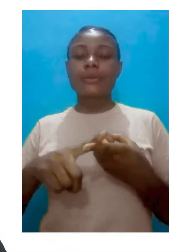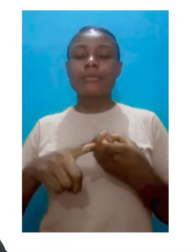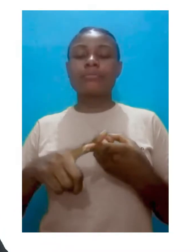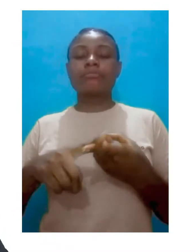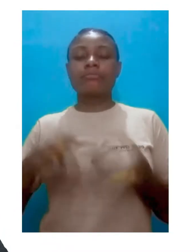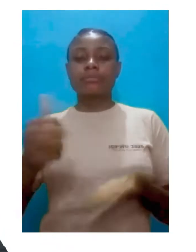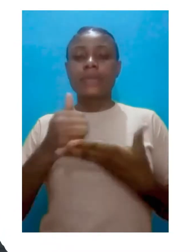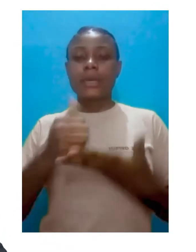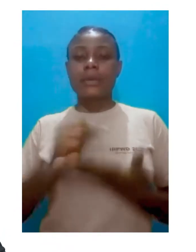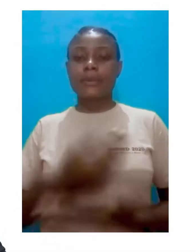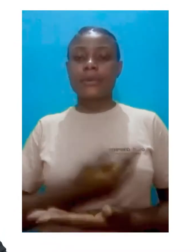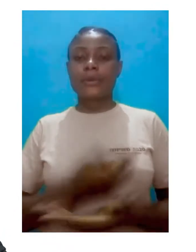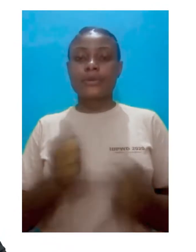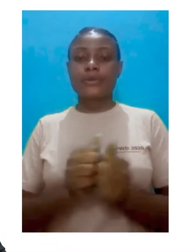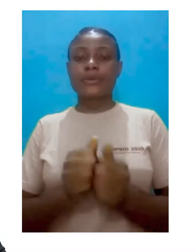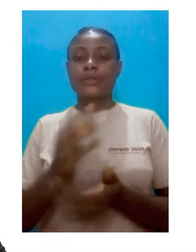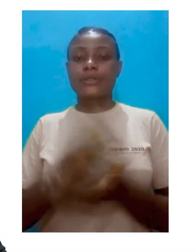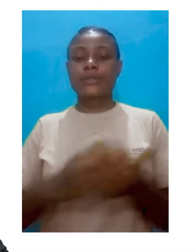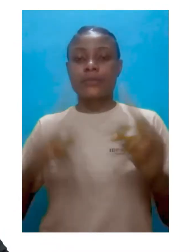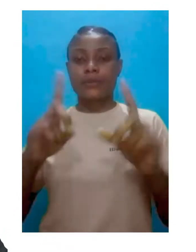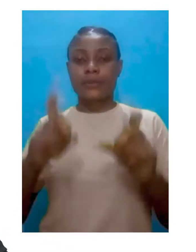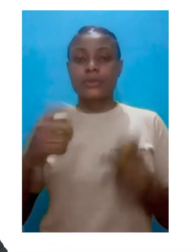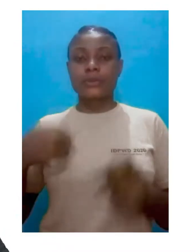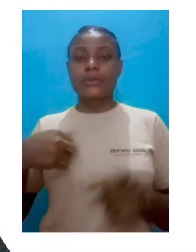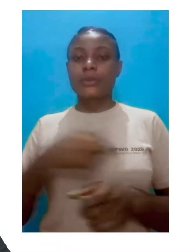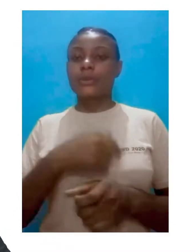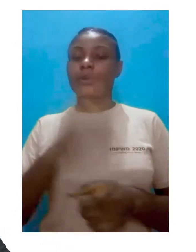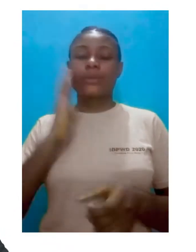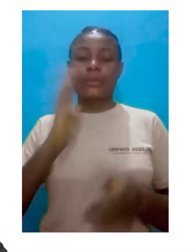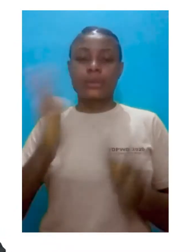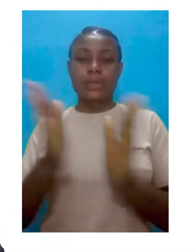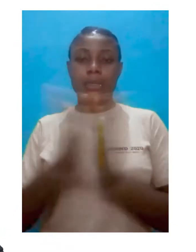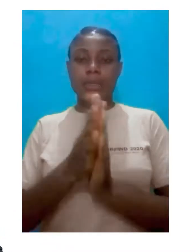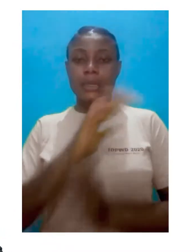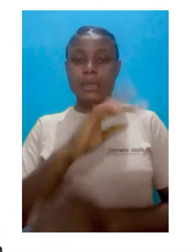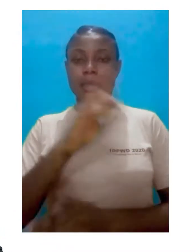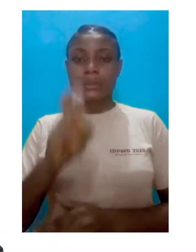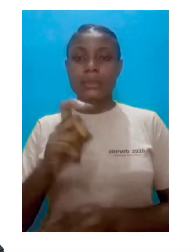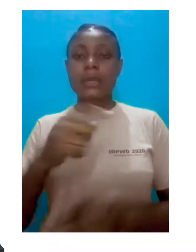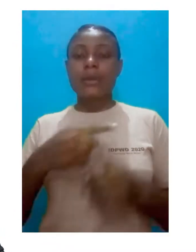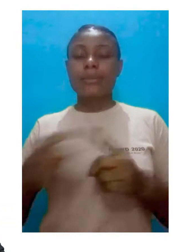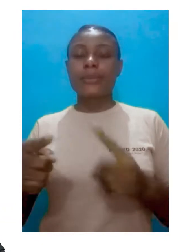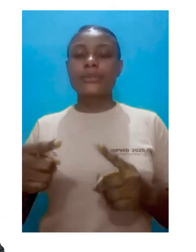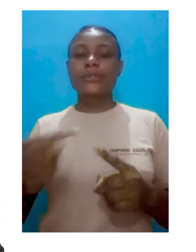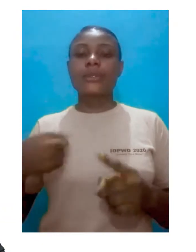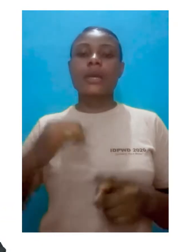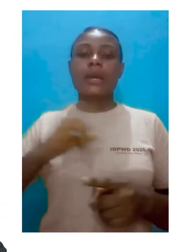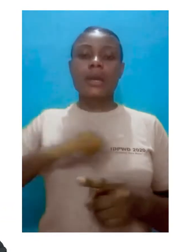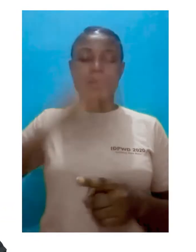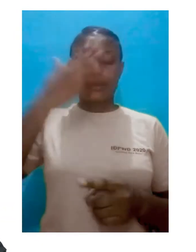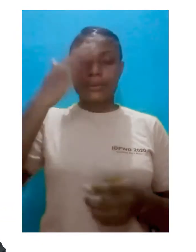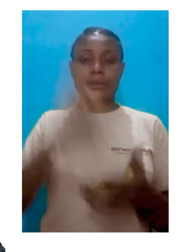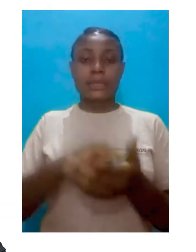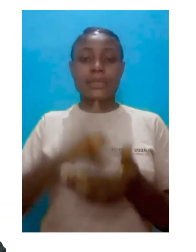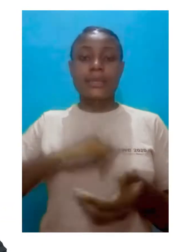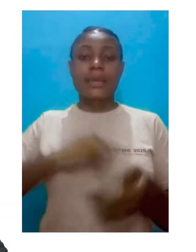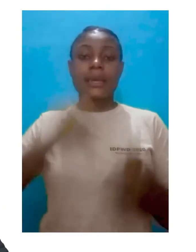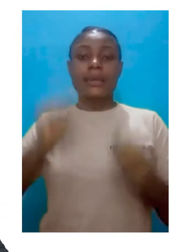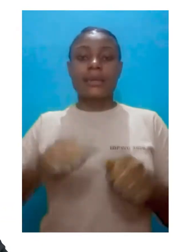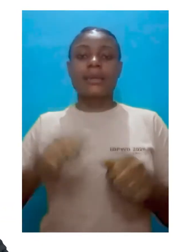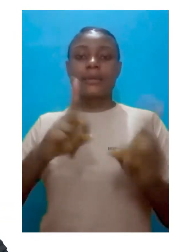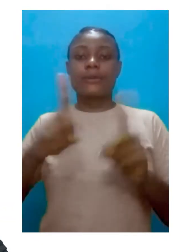the signers around to help us with some of the questions we might ask, but I